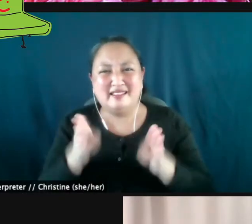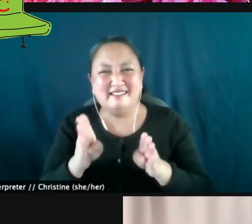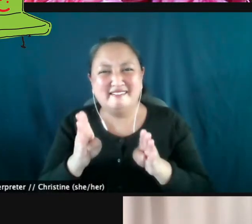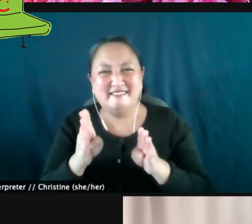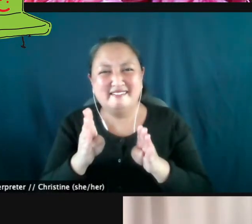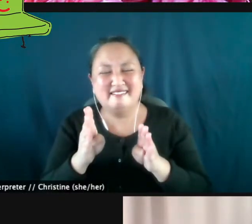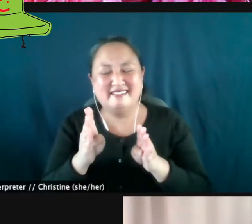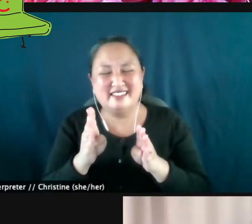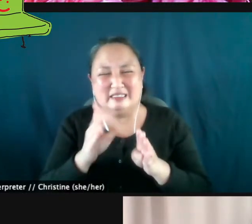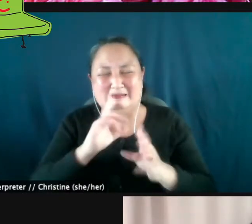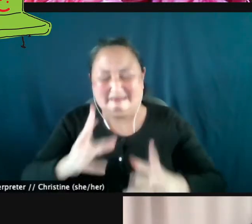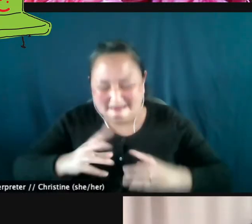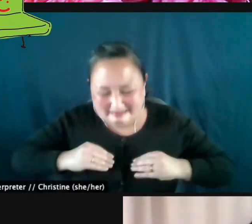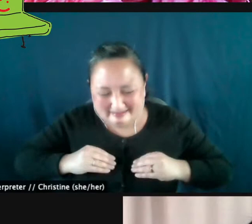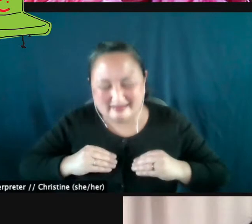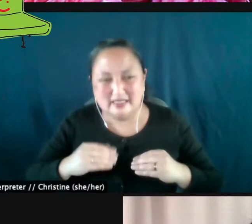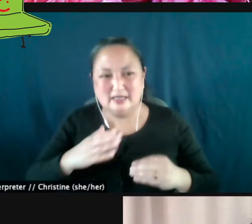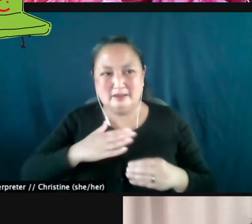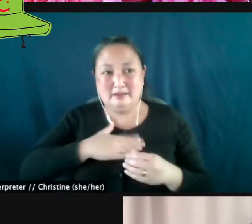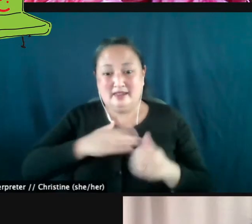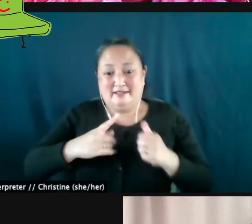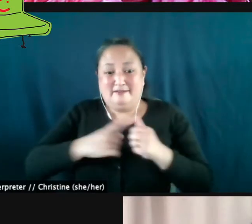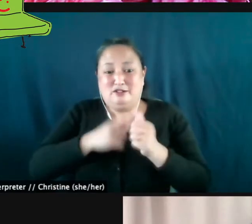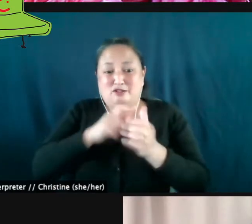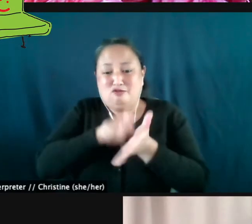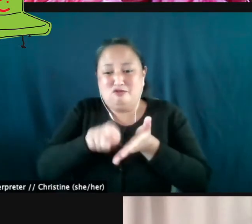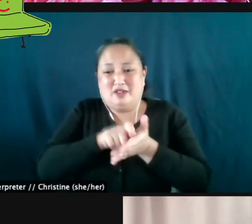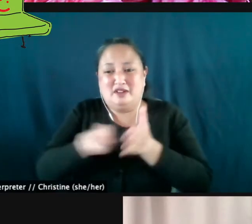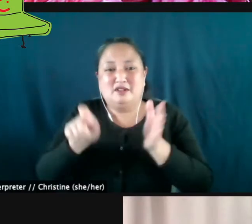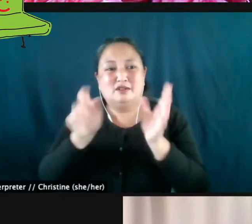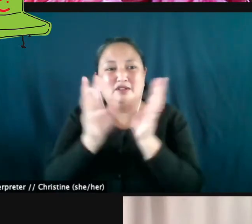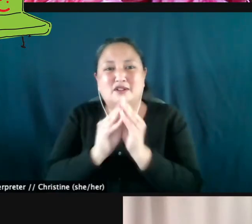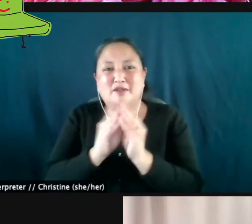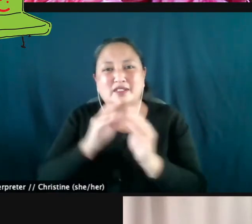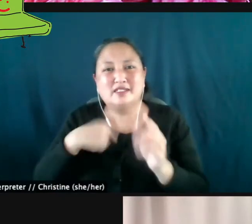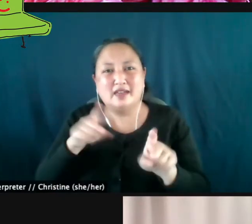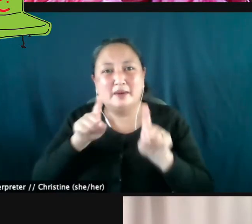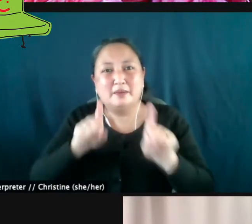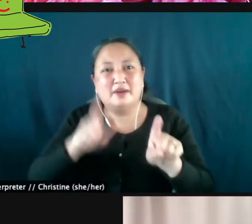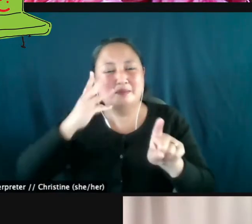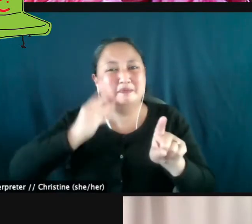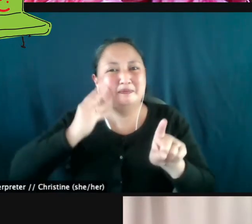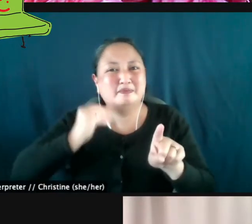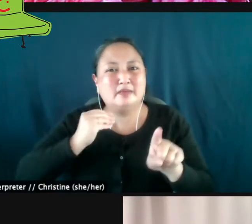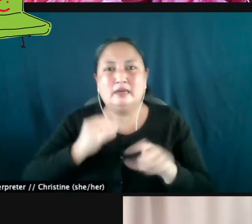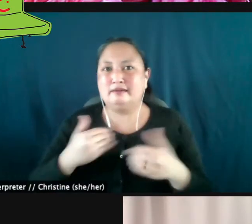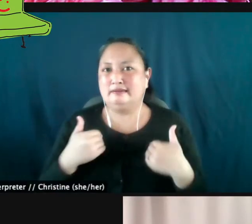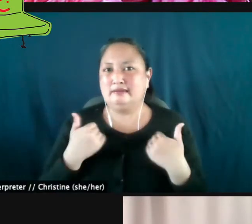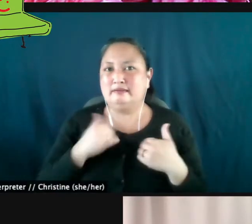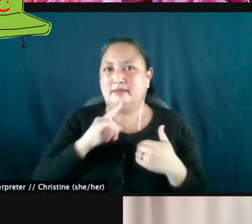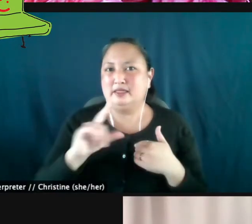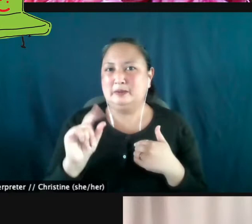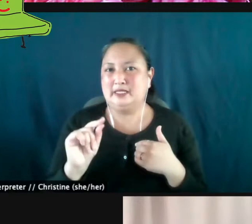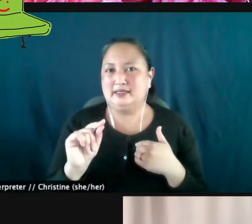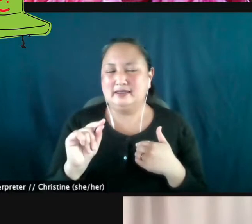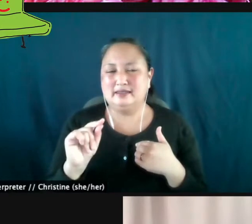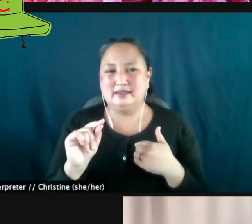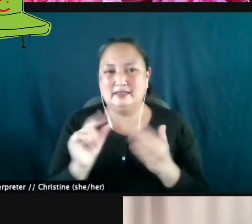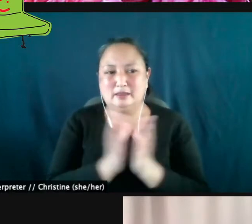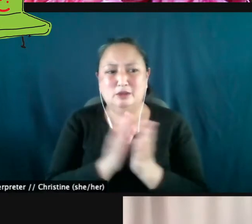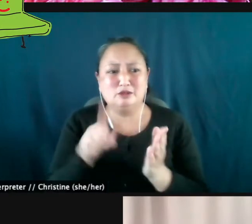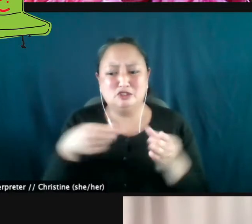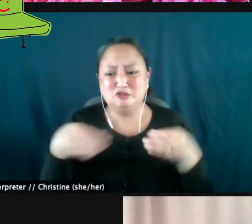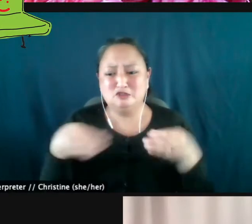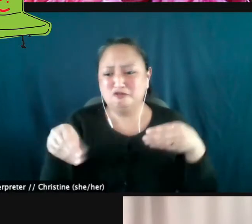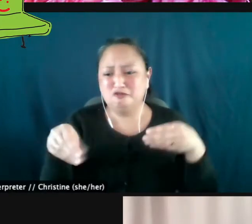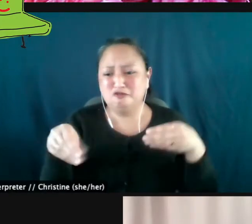So my very, very first writers conference that I ever went to in my early 20s, the book was just this like